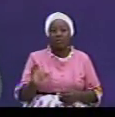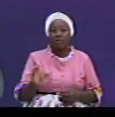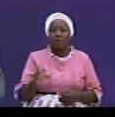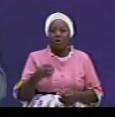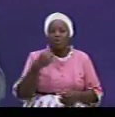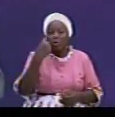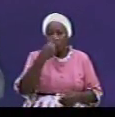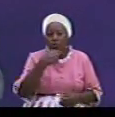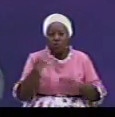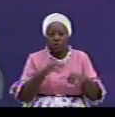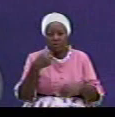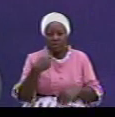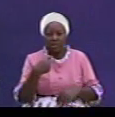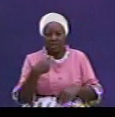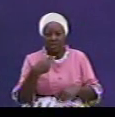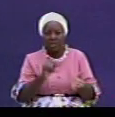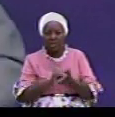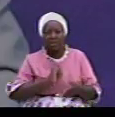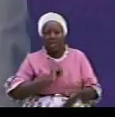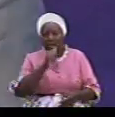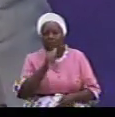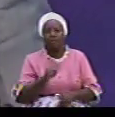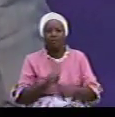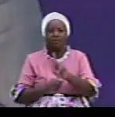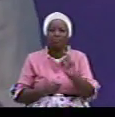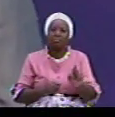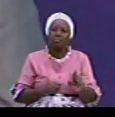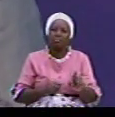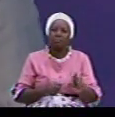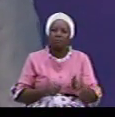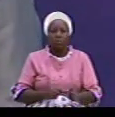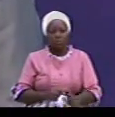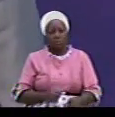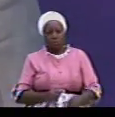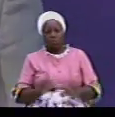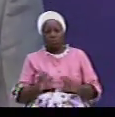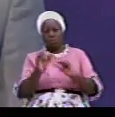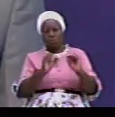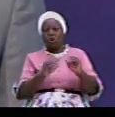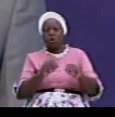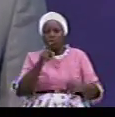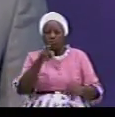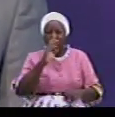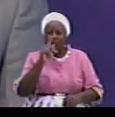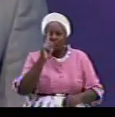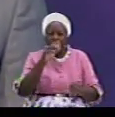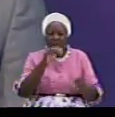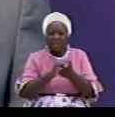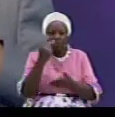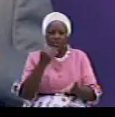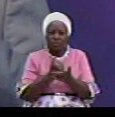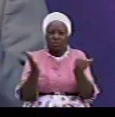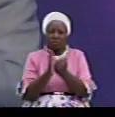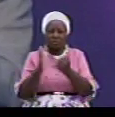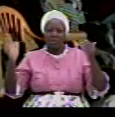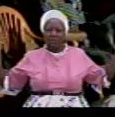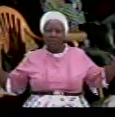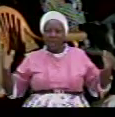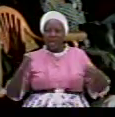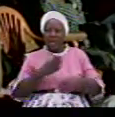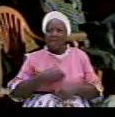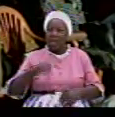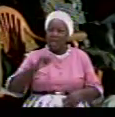say that I am? You are the one that was crucified, and I